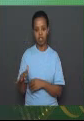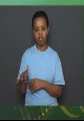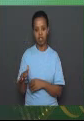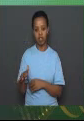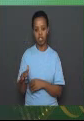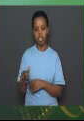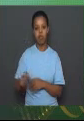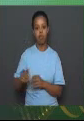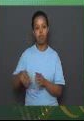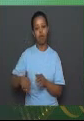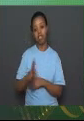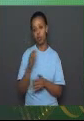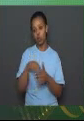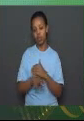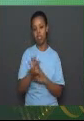within a plant.